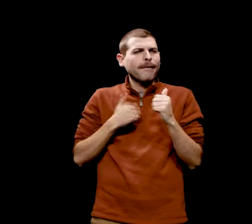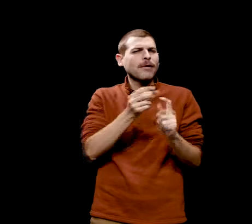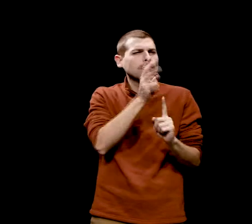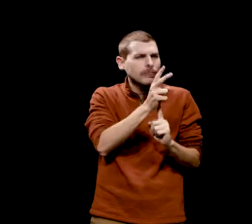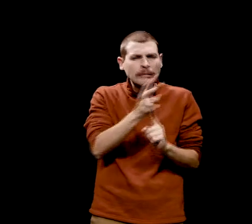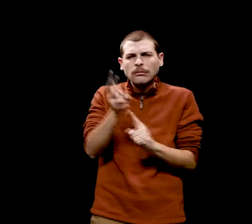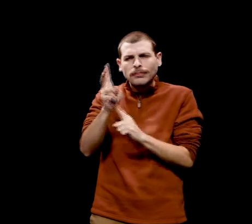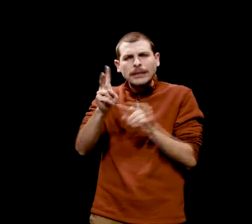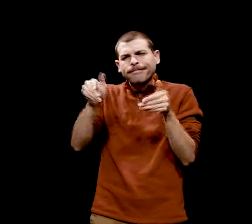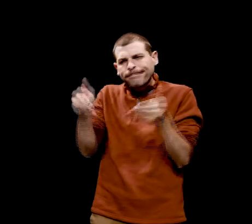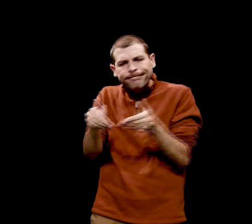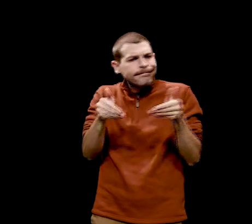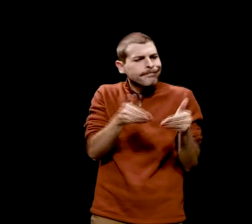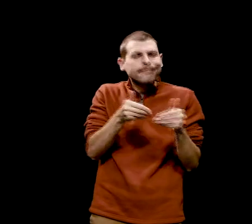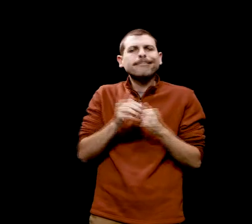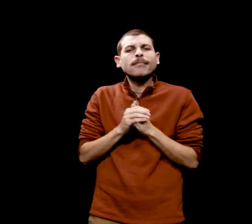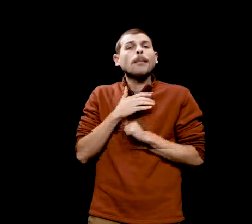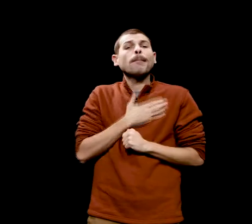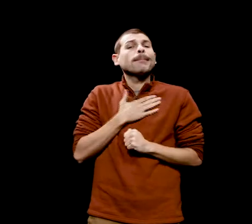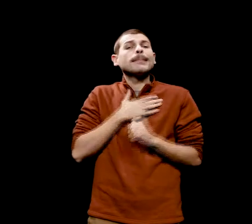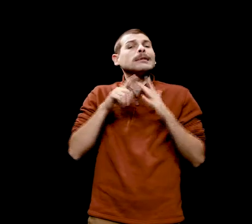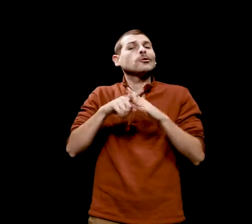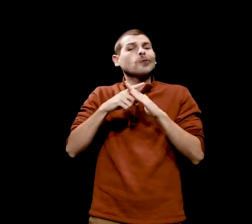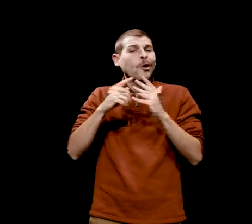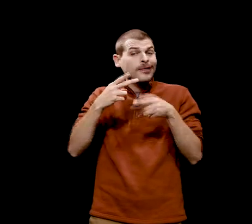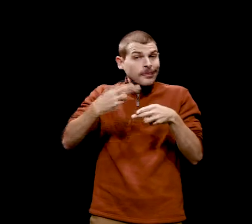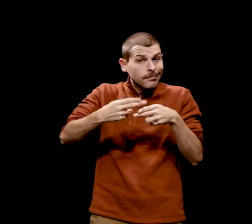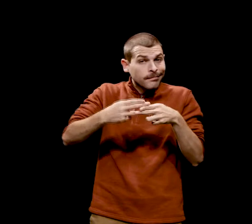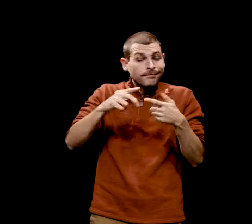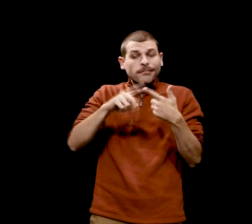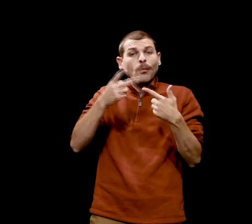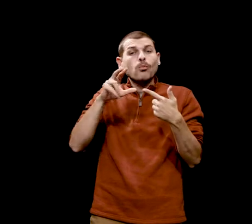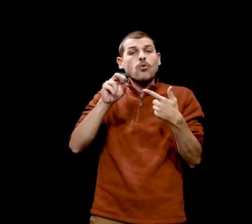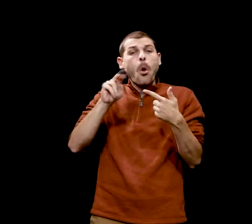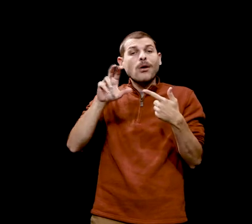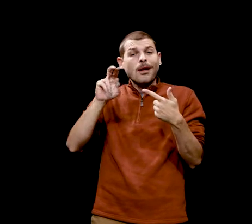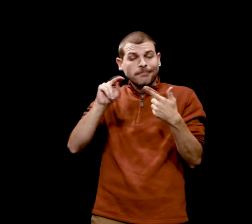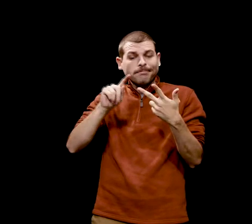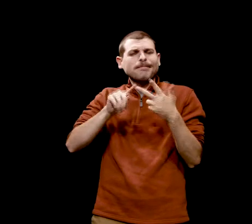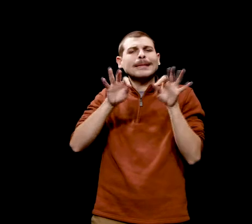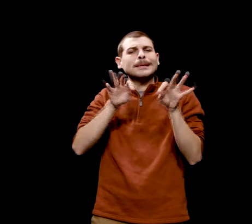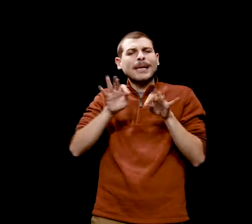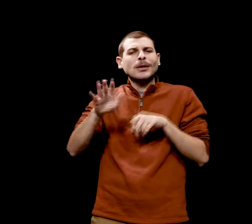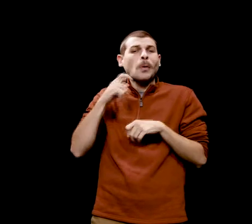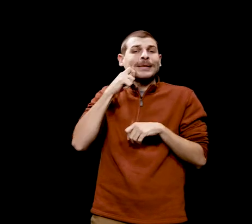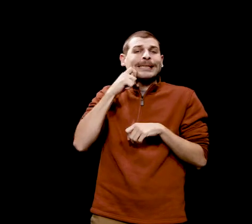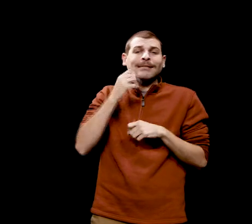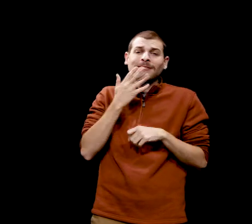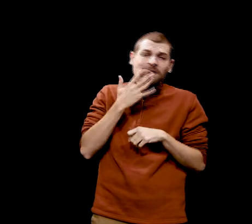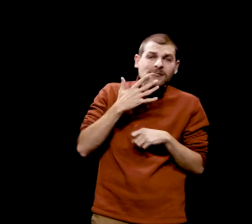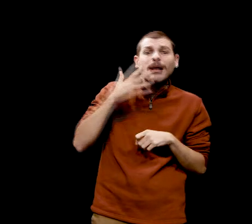introduce themselves. We ask that you give your name, pronouns, and briefly describe yourselves, including your skin tone,